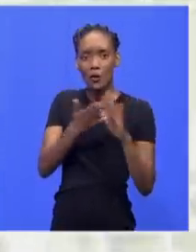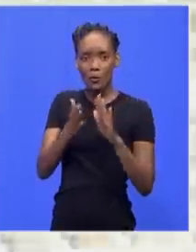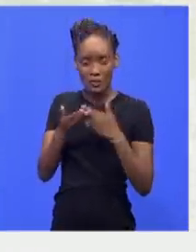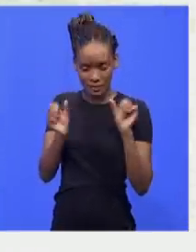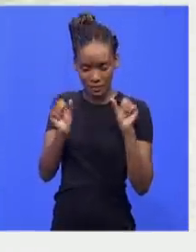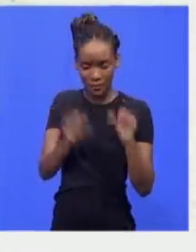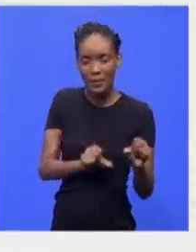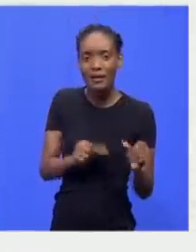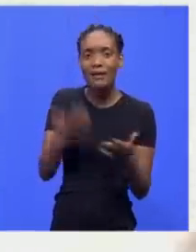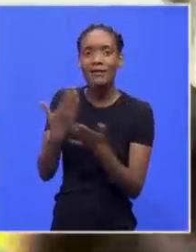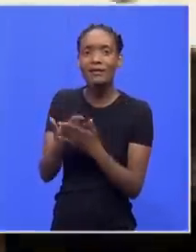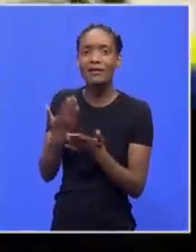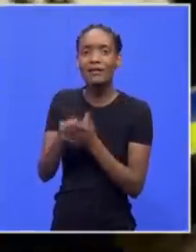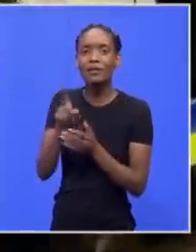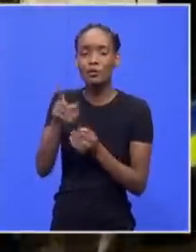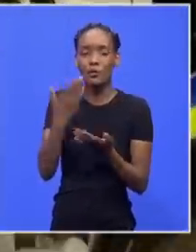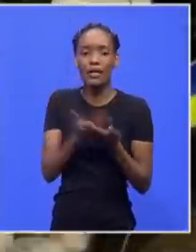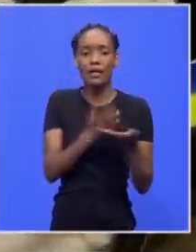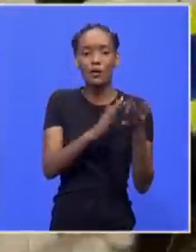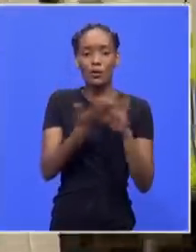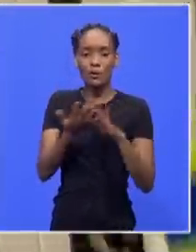option to be reintegrated.